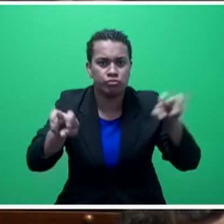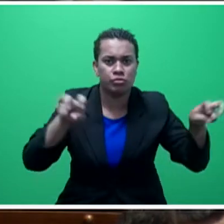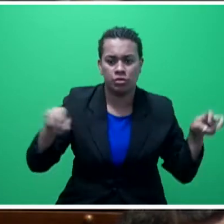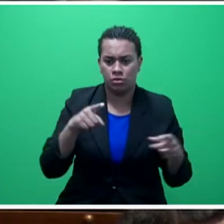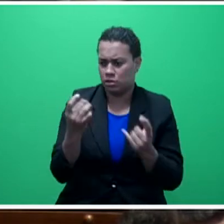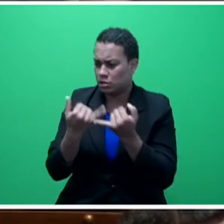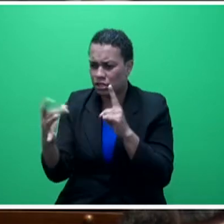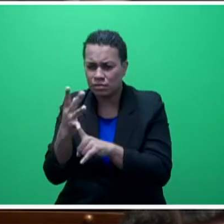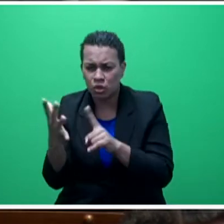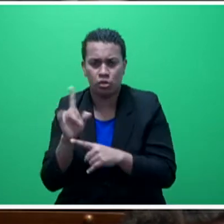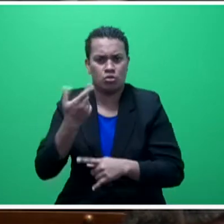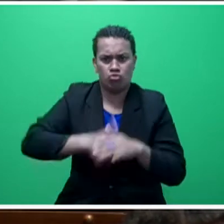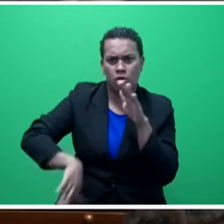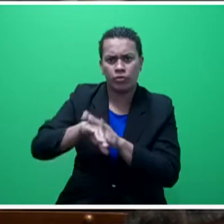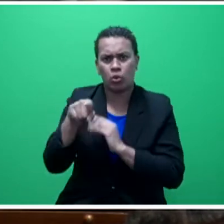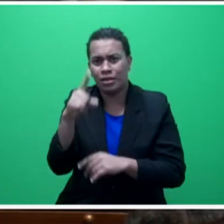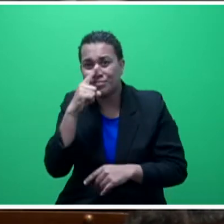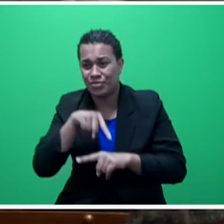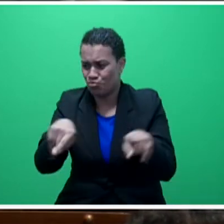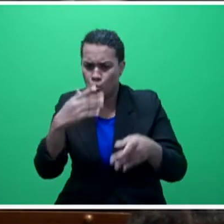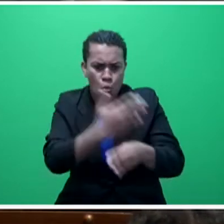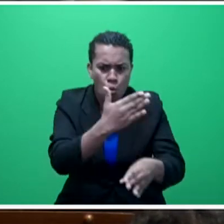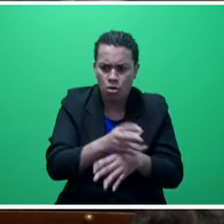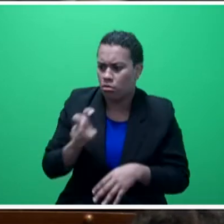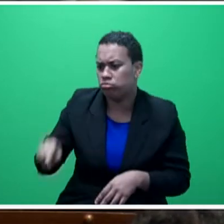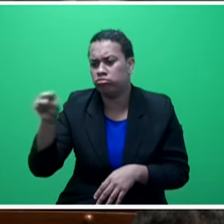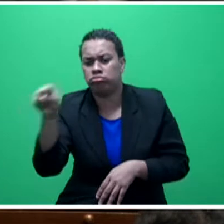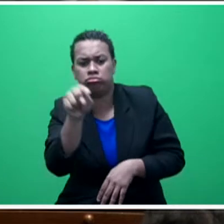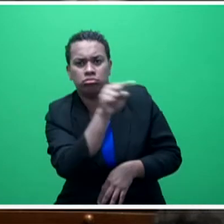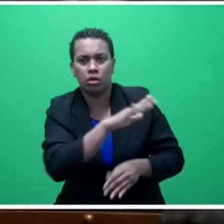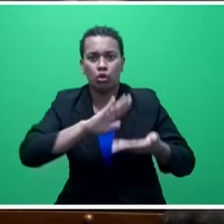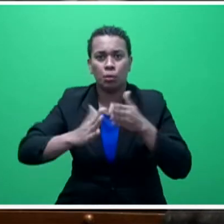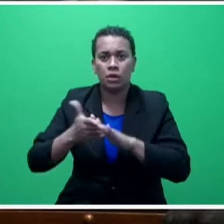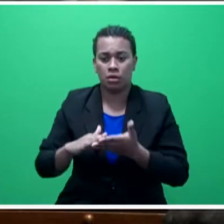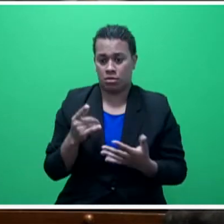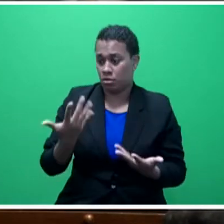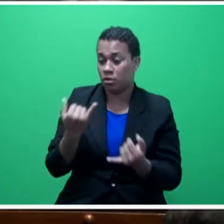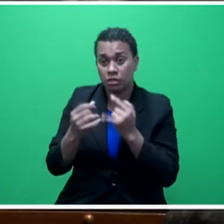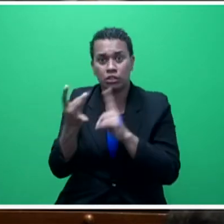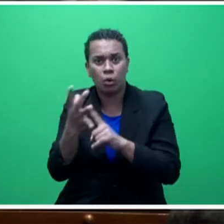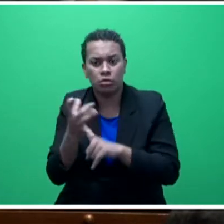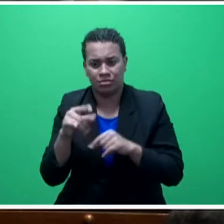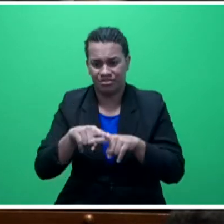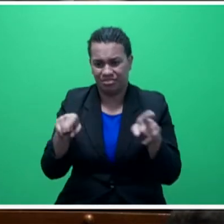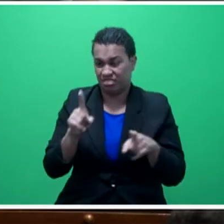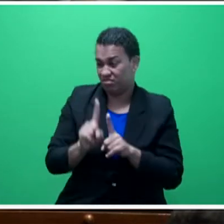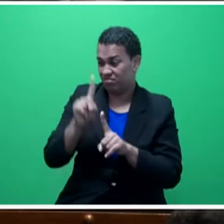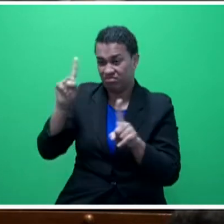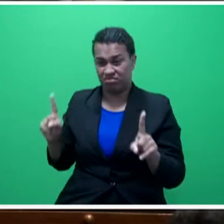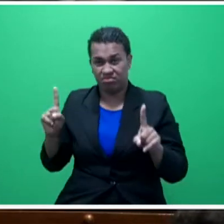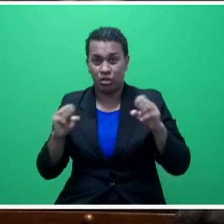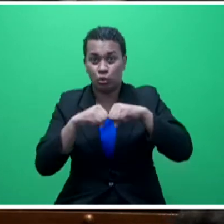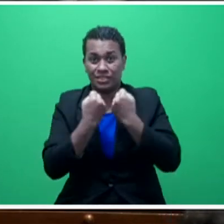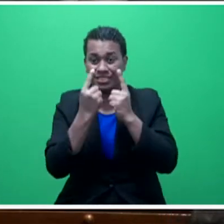in rural communities, and more so now with the need to maintain social distancing. The project is also supported by the government with an allocation